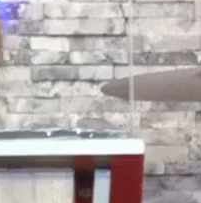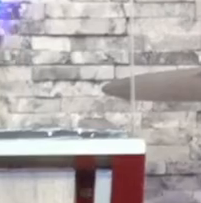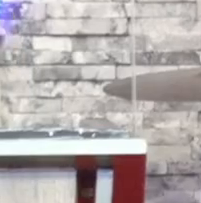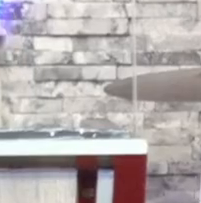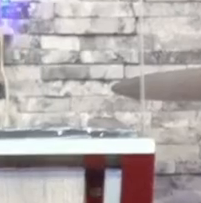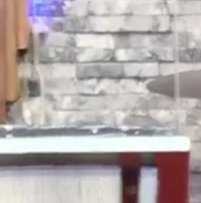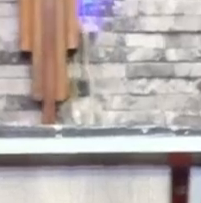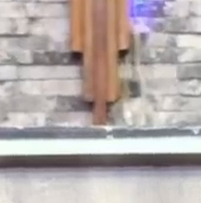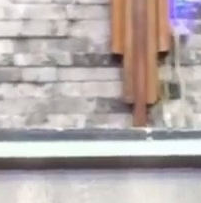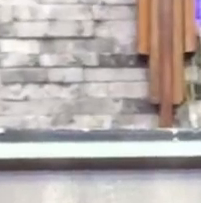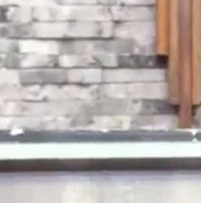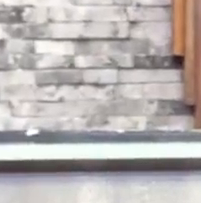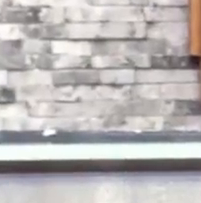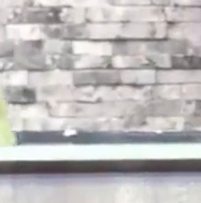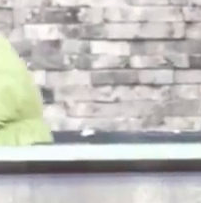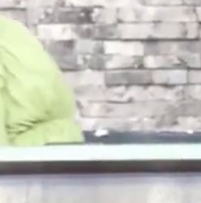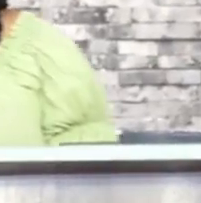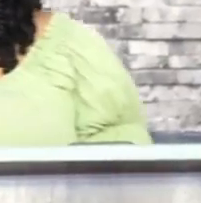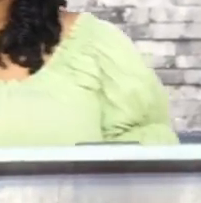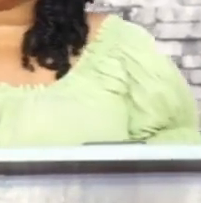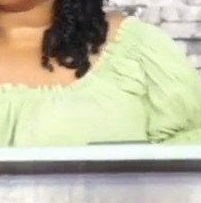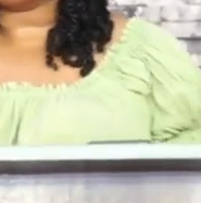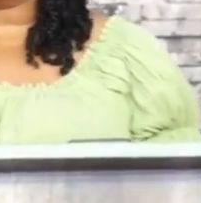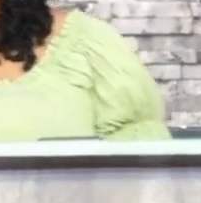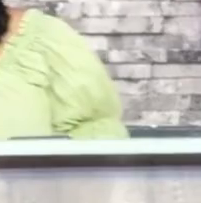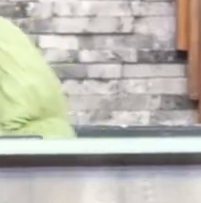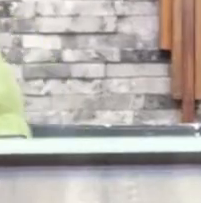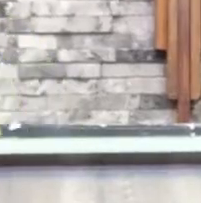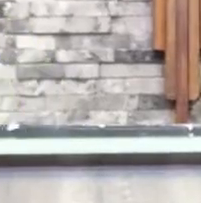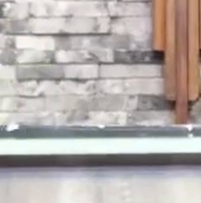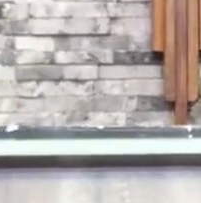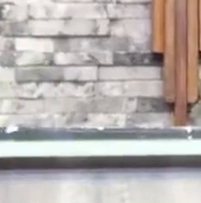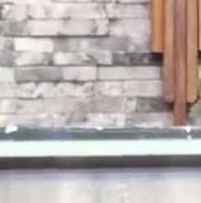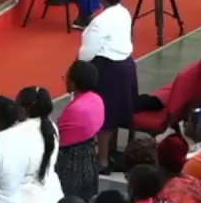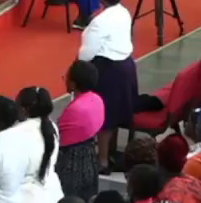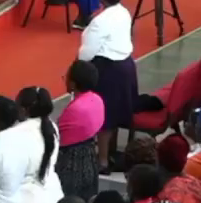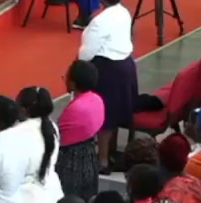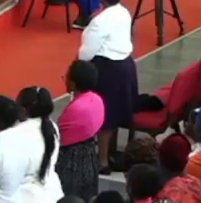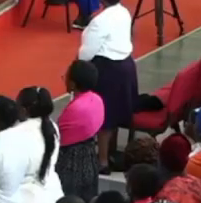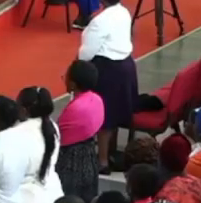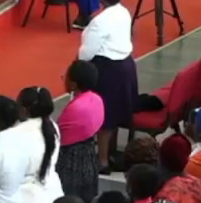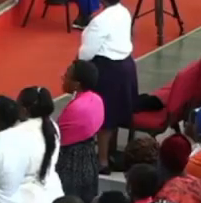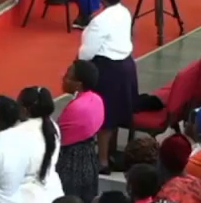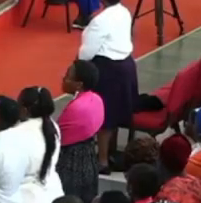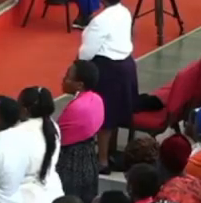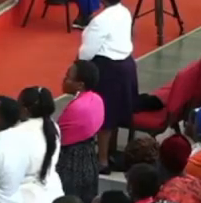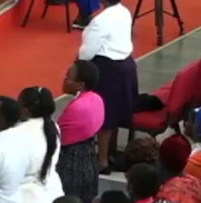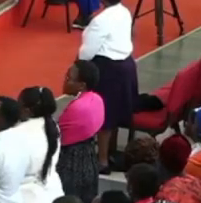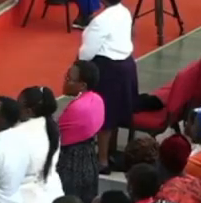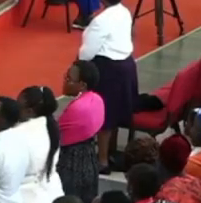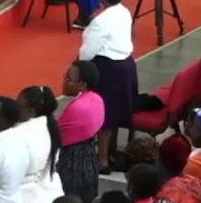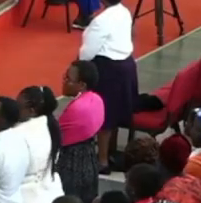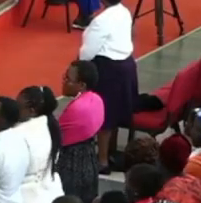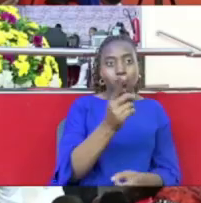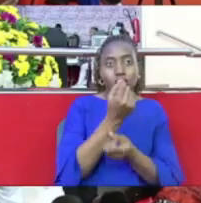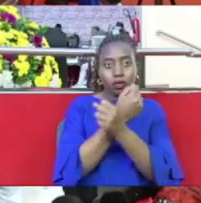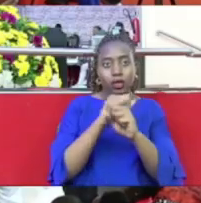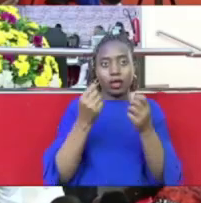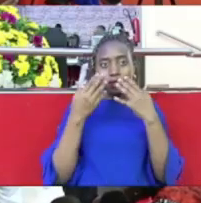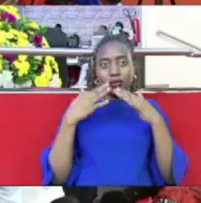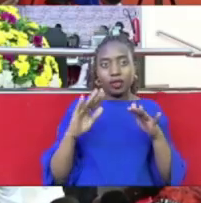And if you're already born again and you want to connect with somebody, this is the time to connect.